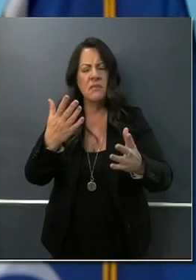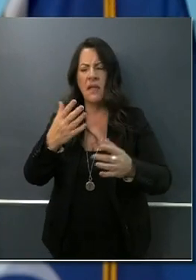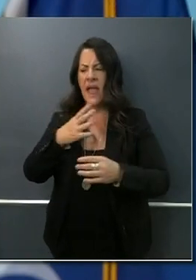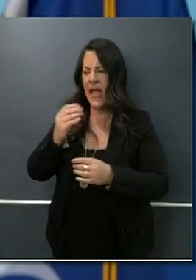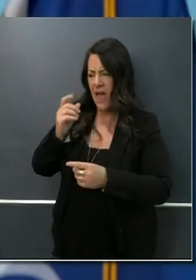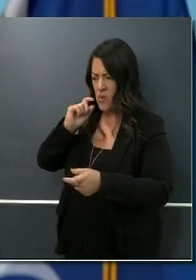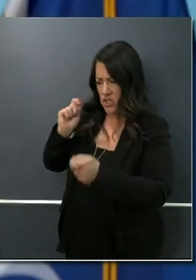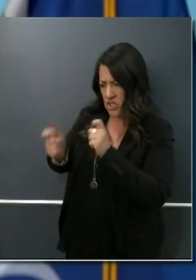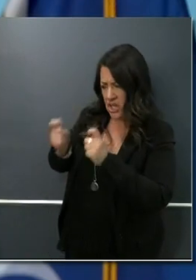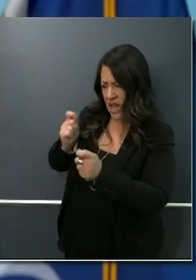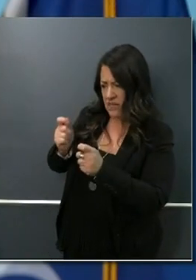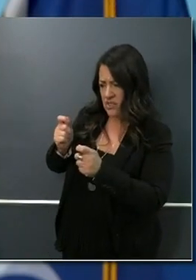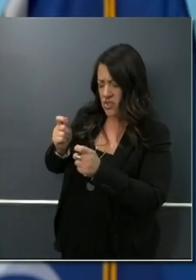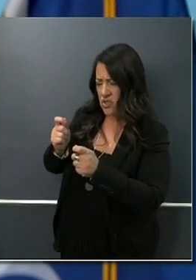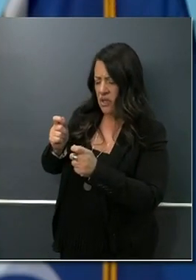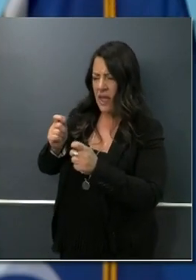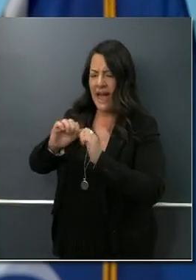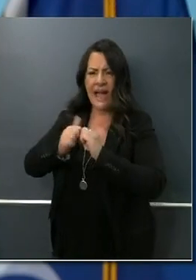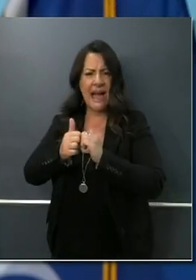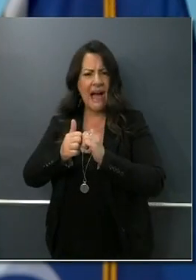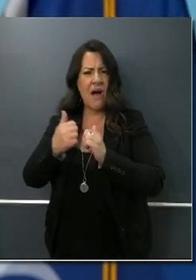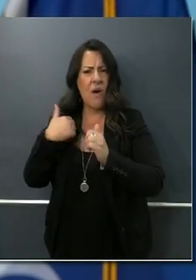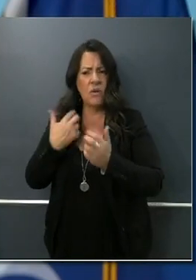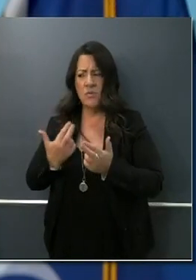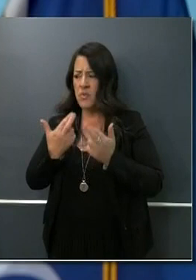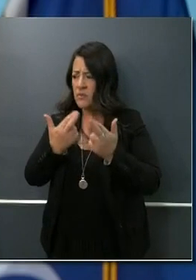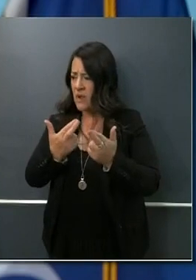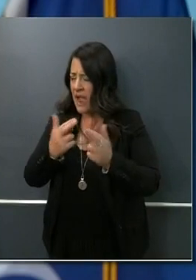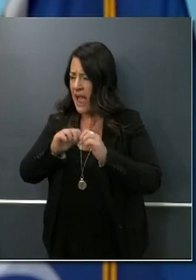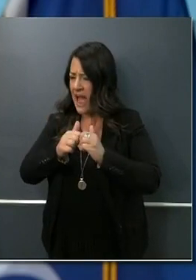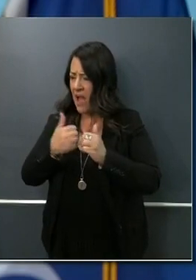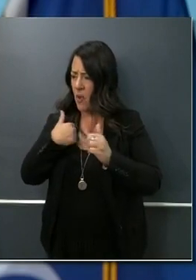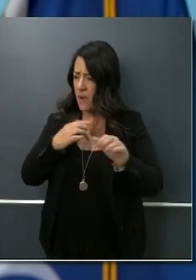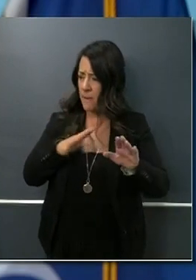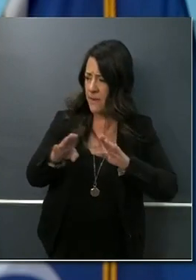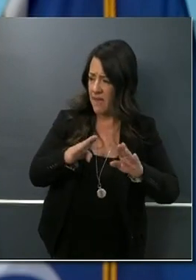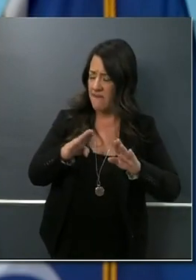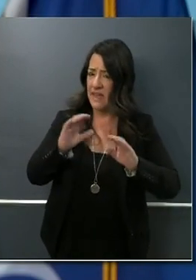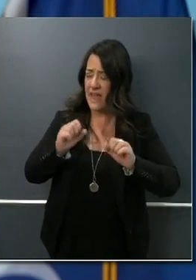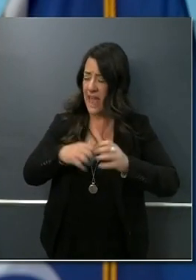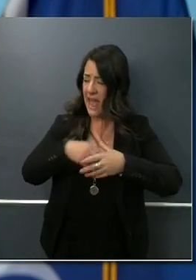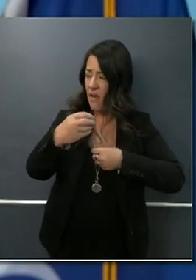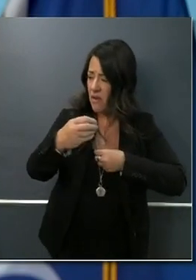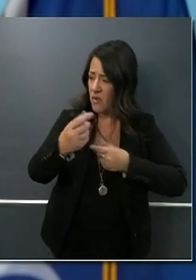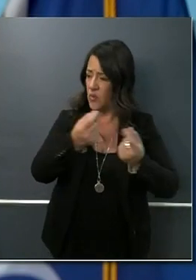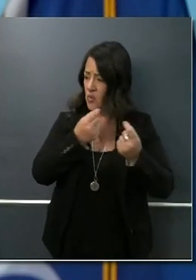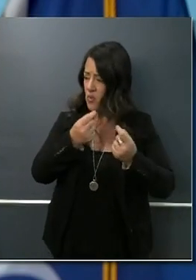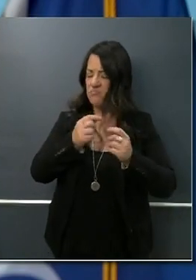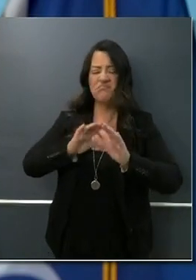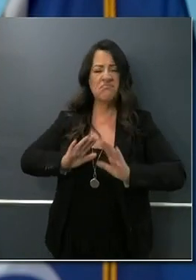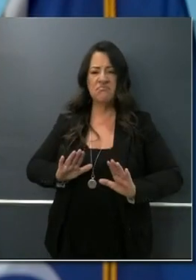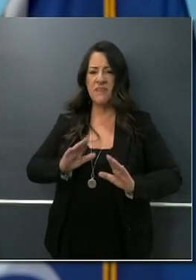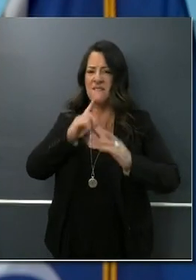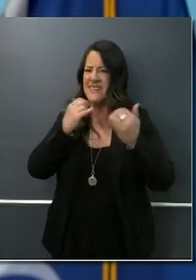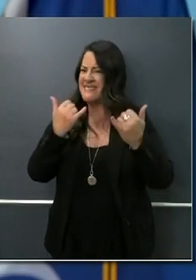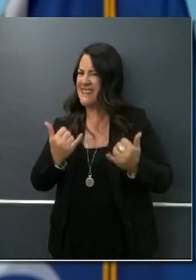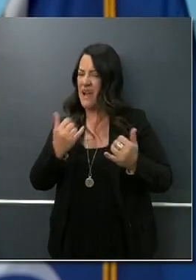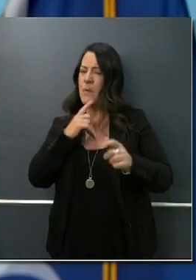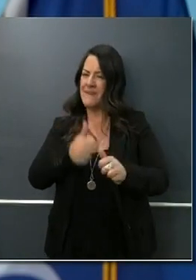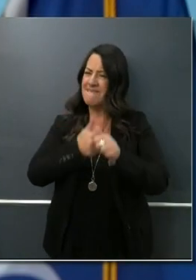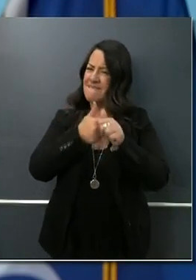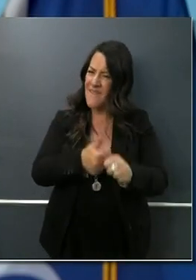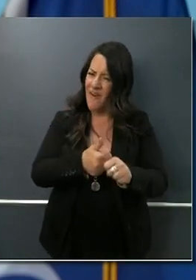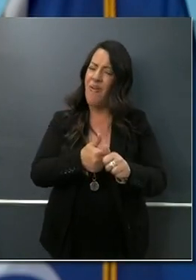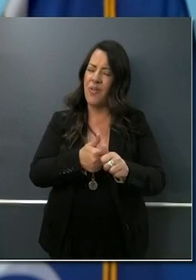change our requirements or recommendations around how we behave. But for the time being, we continue to stick to the